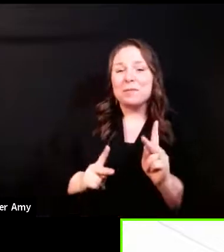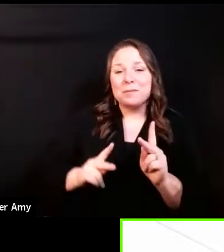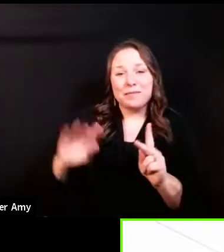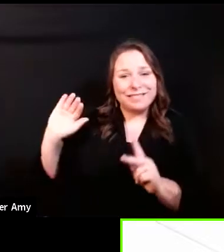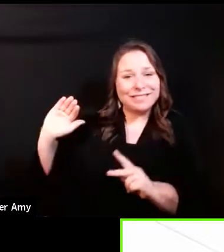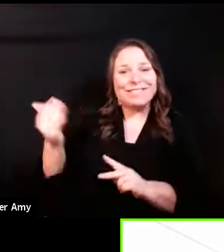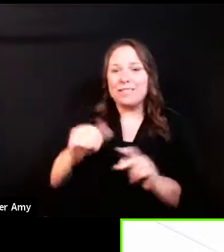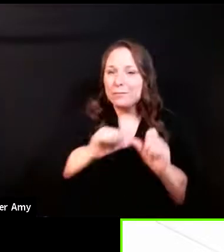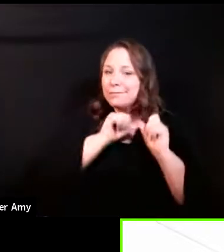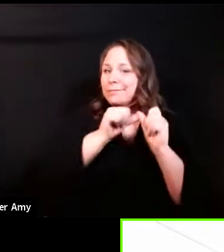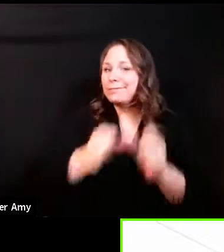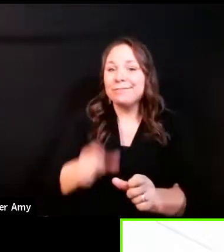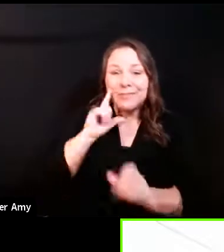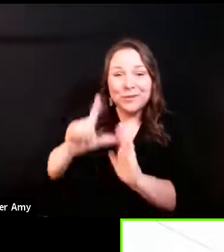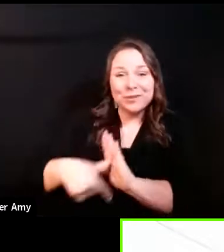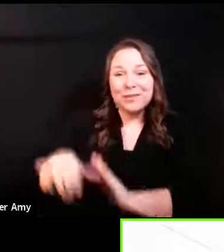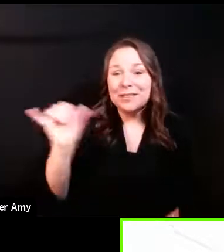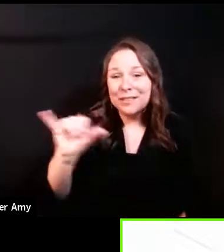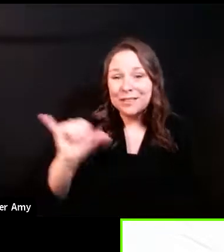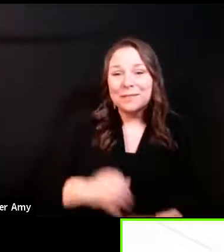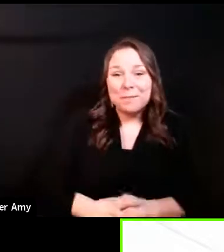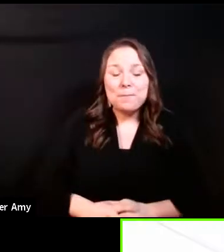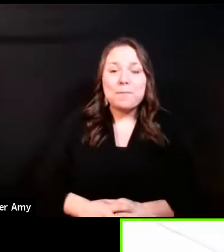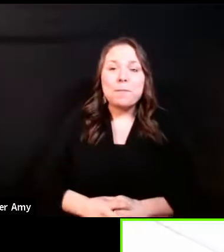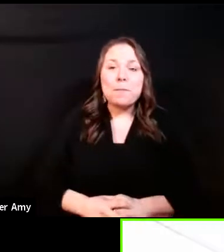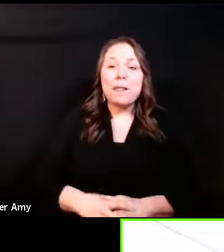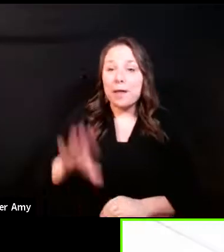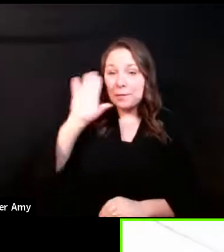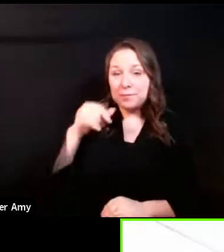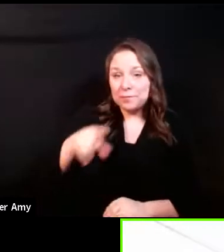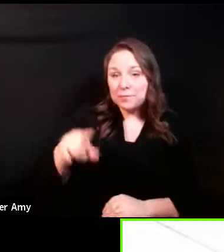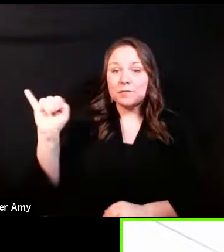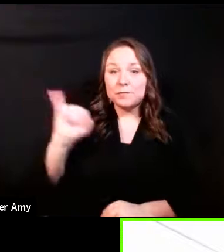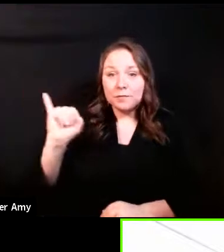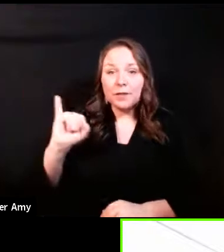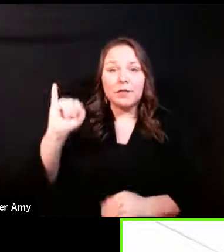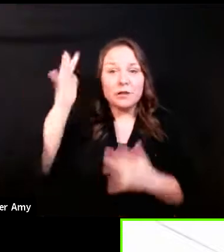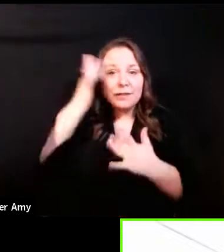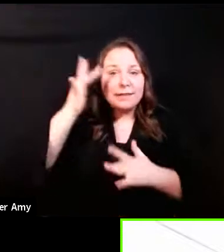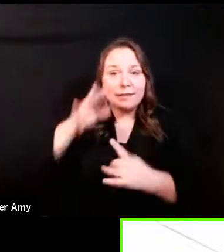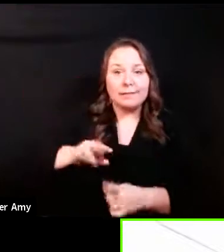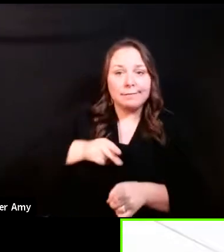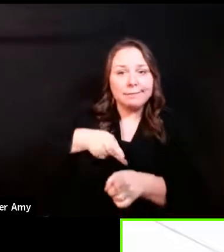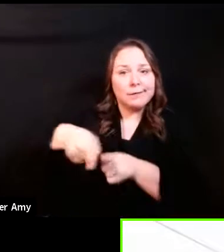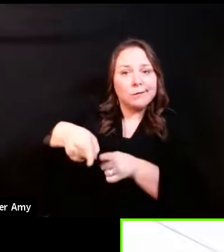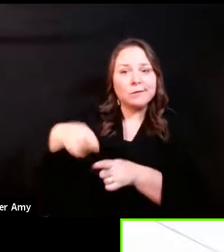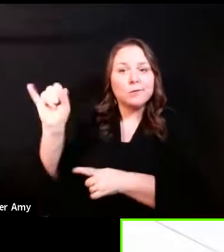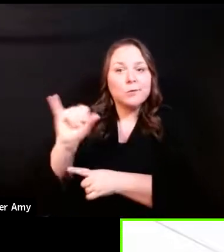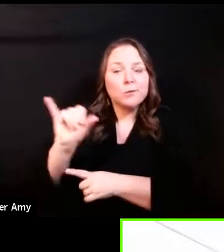may continue for some time. Given the fact that you're also an infectious disease specialist,